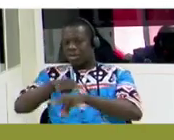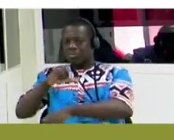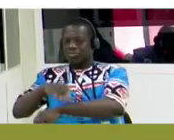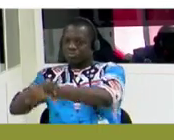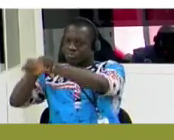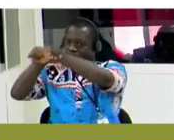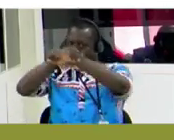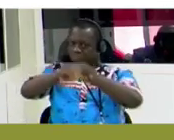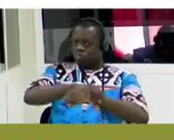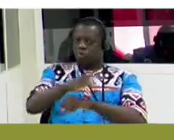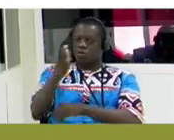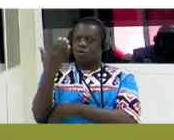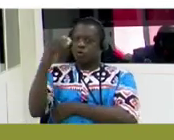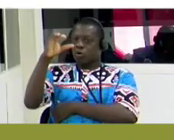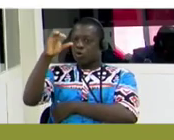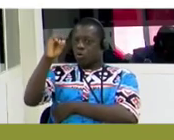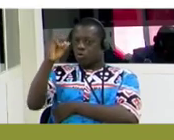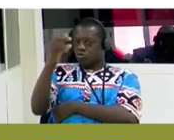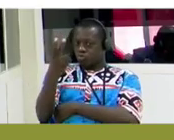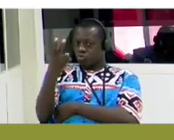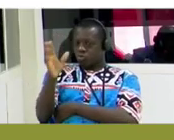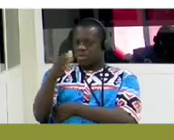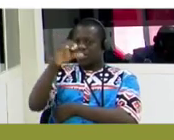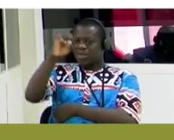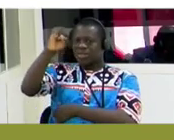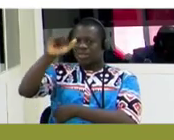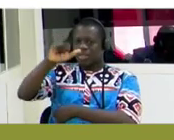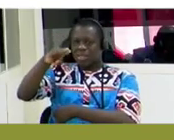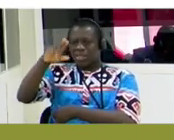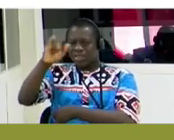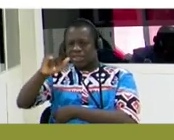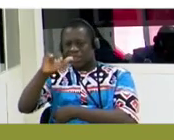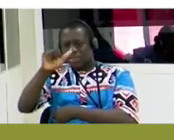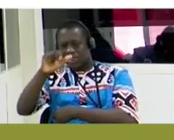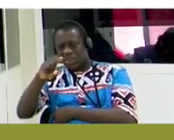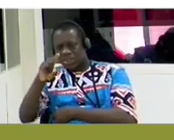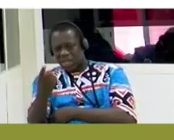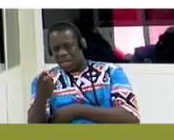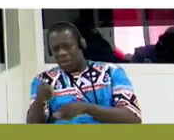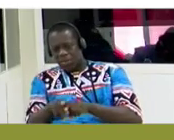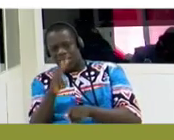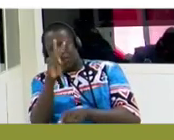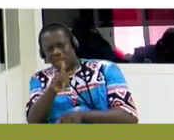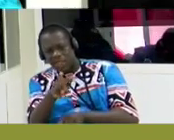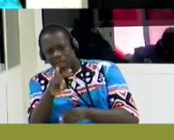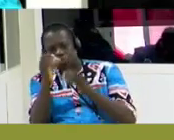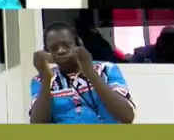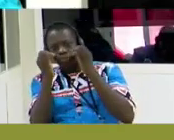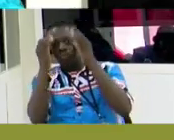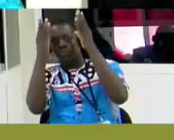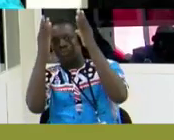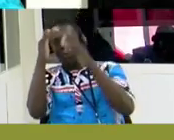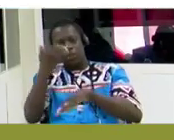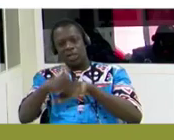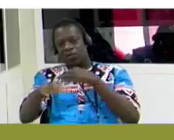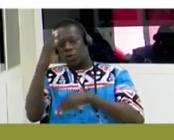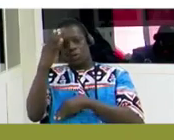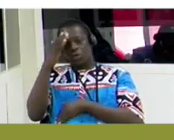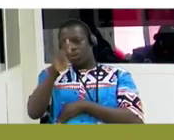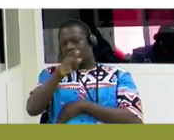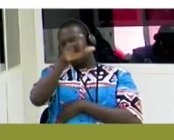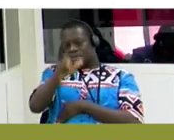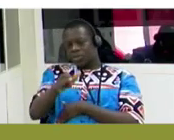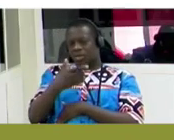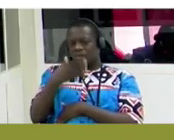Otu Sanyang. To my surprise, I never knew that he was here. He was there, sorry. Who brought him? I think it's